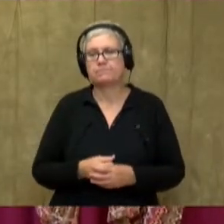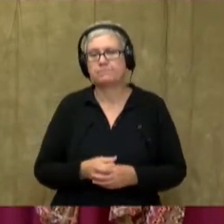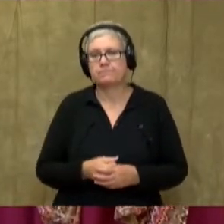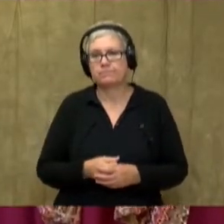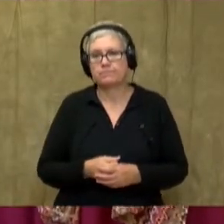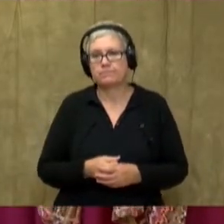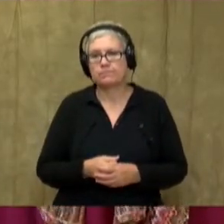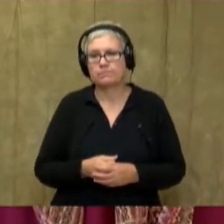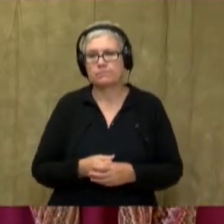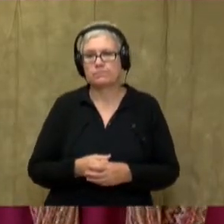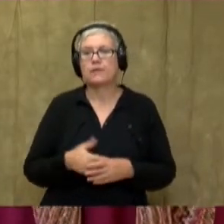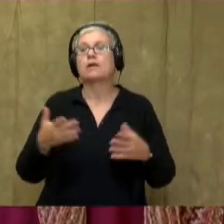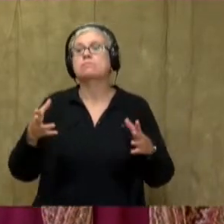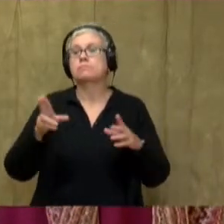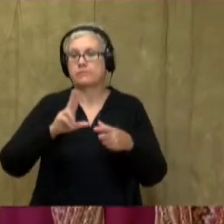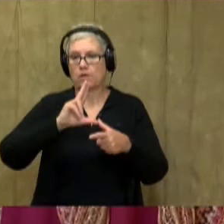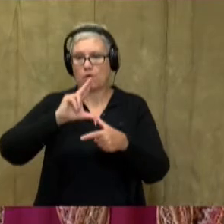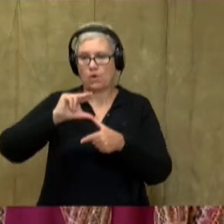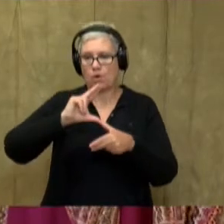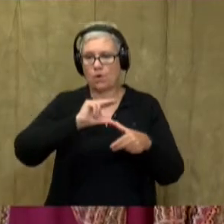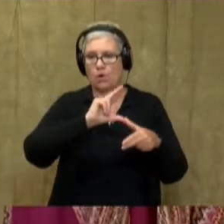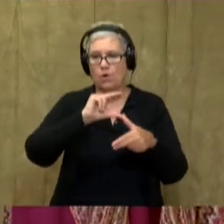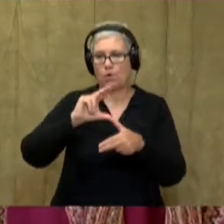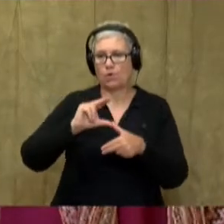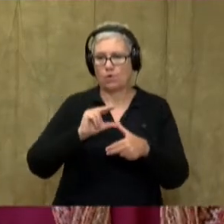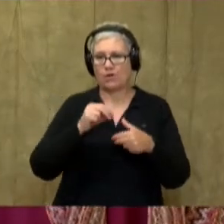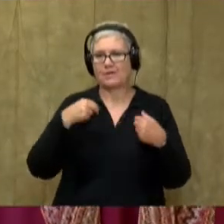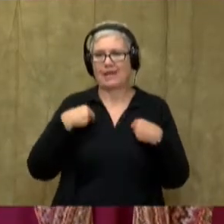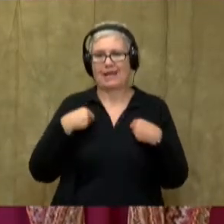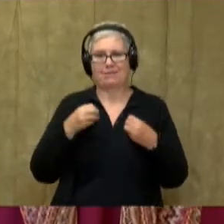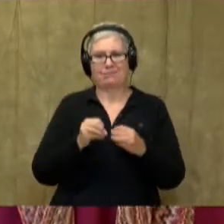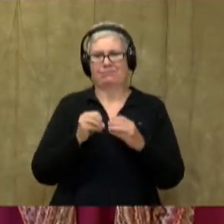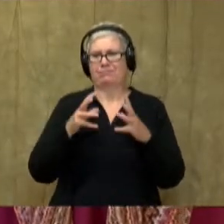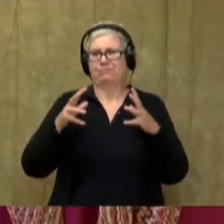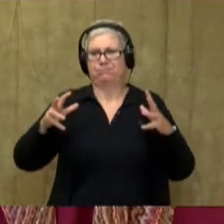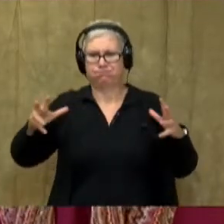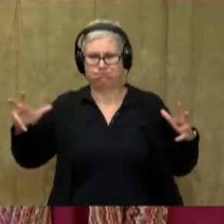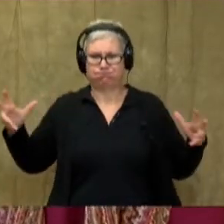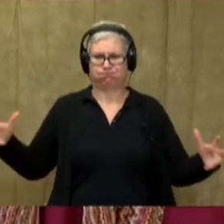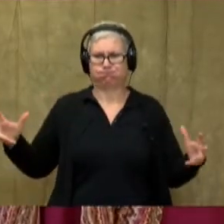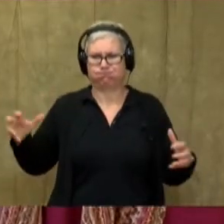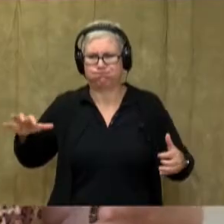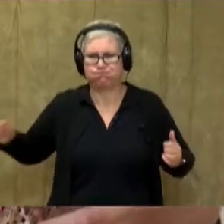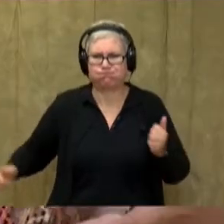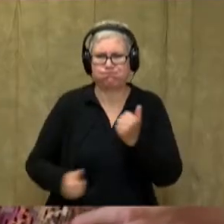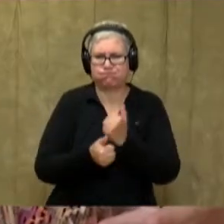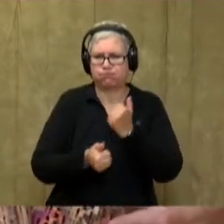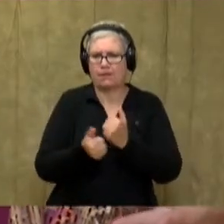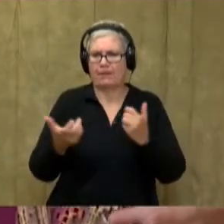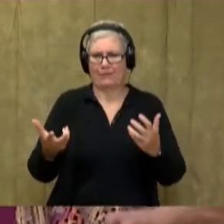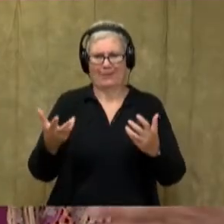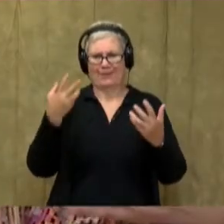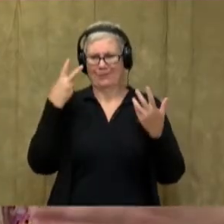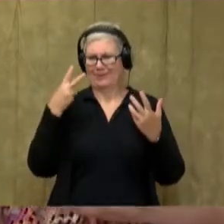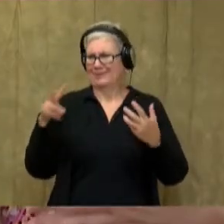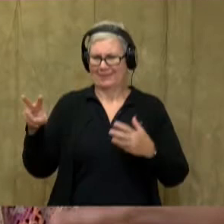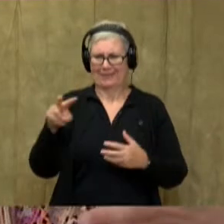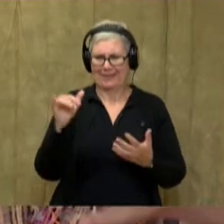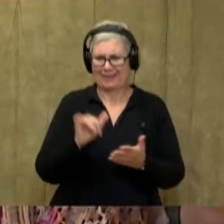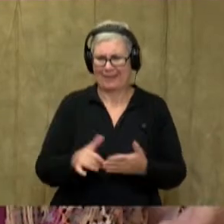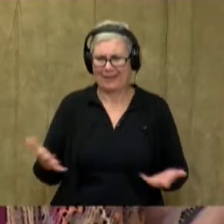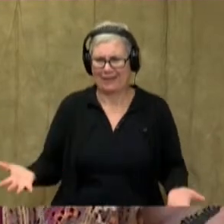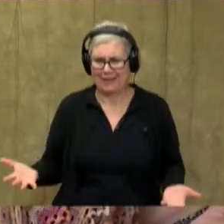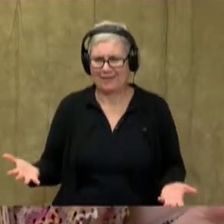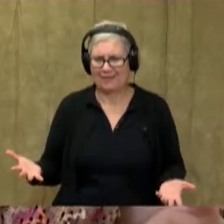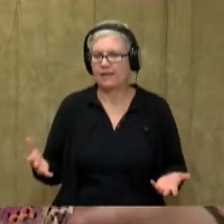that hurricanes have extensive damage. Well, that's pretty obvious, right? Is anyone going